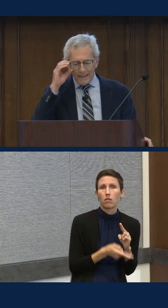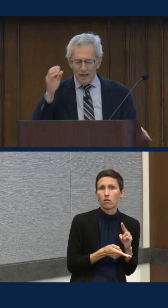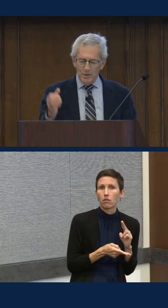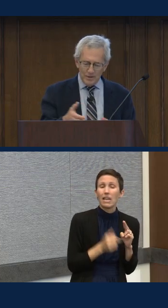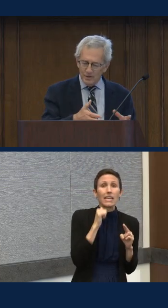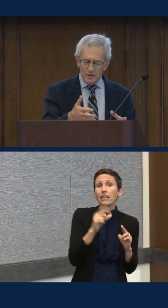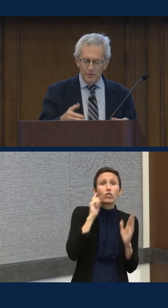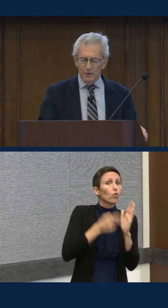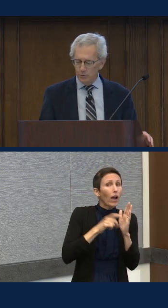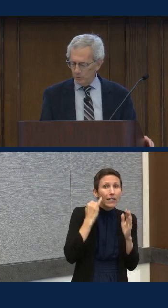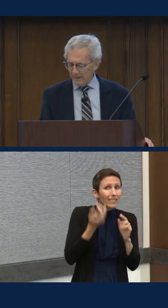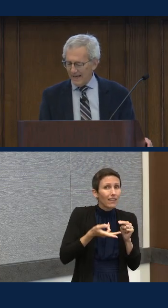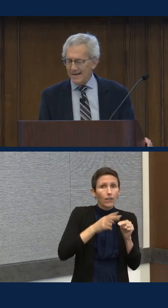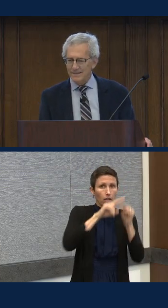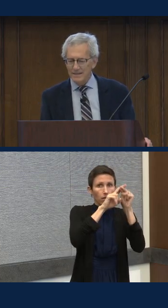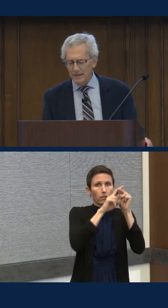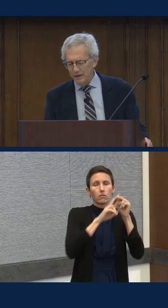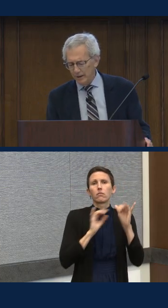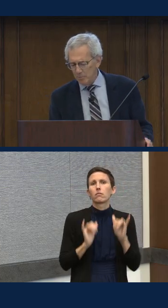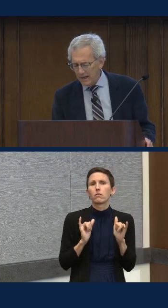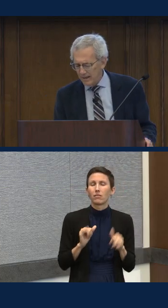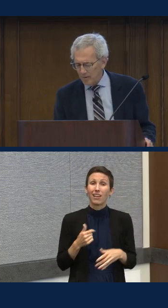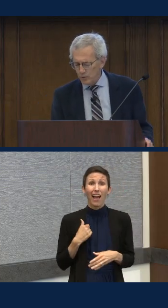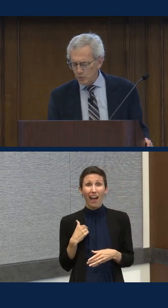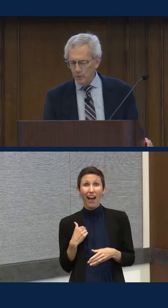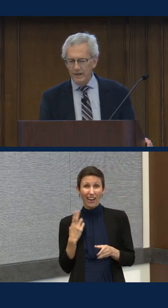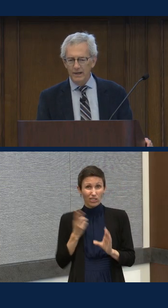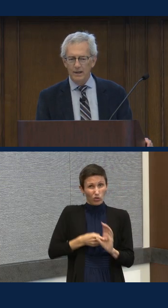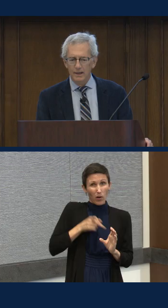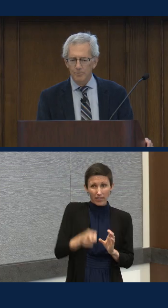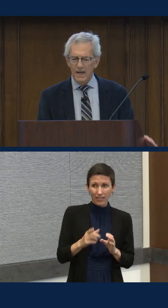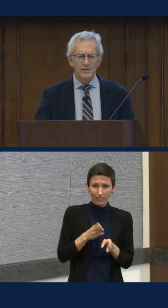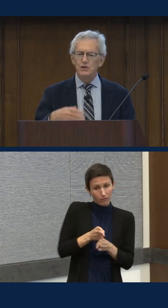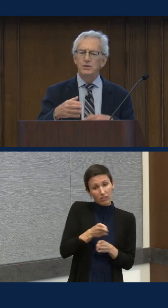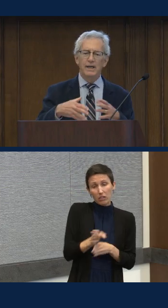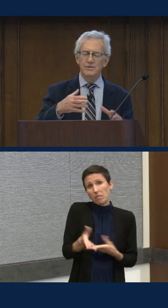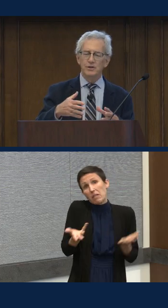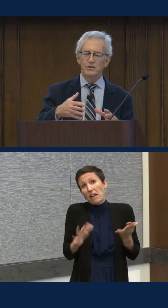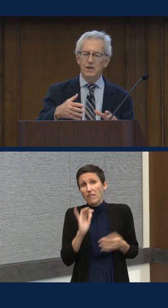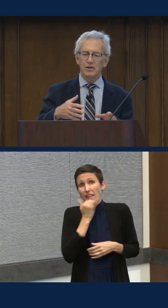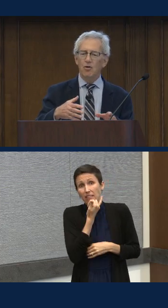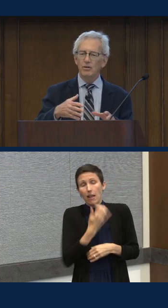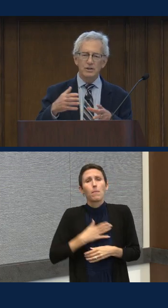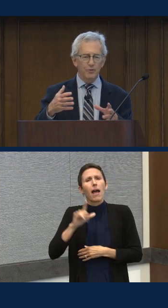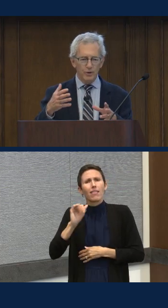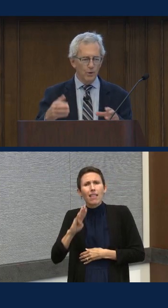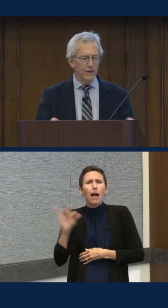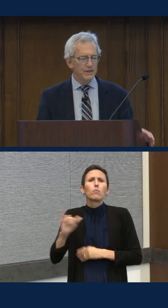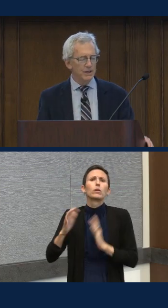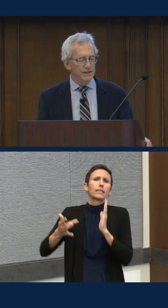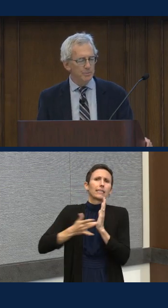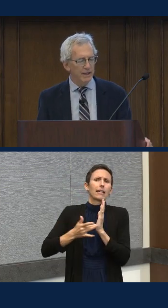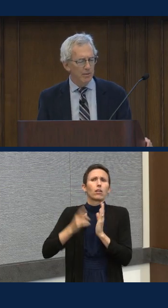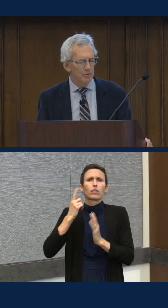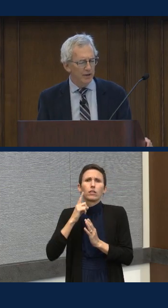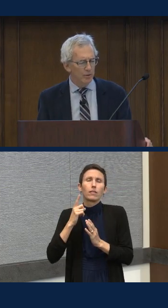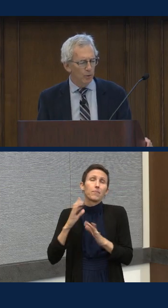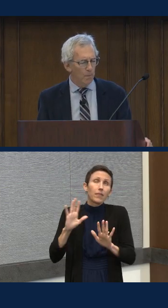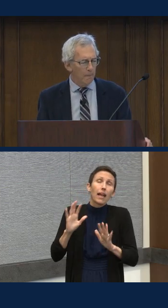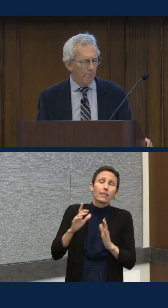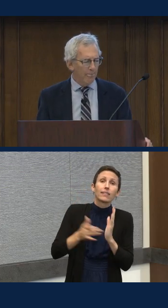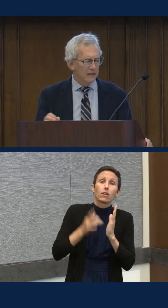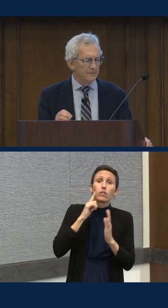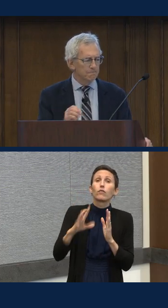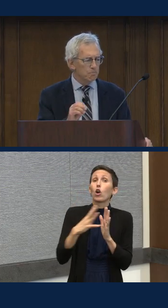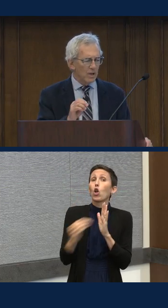So I came into this field really accidentally. My lab was working, as the technology for cloning genes became